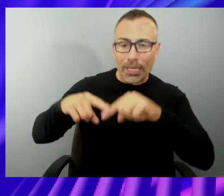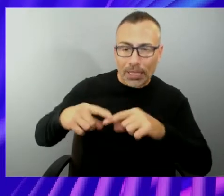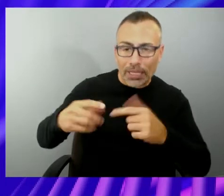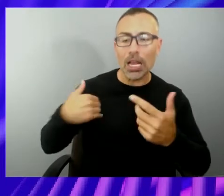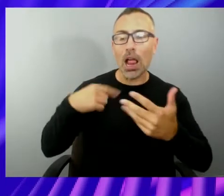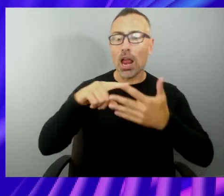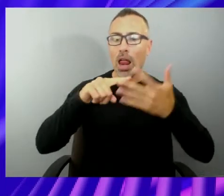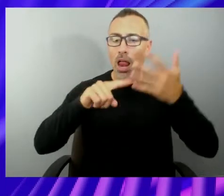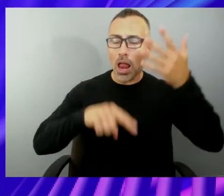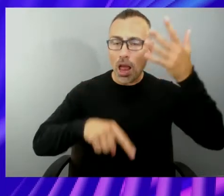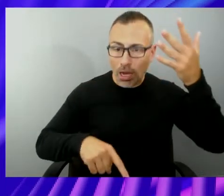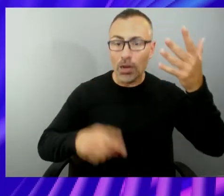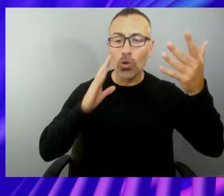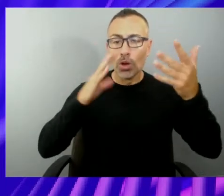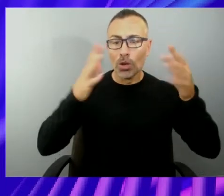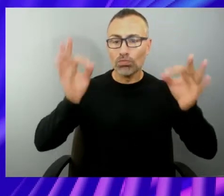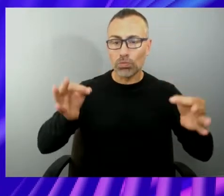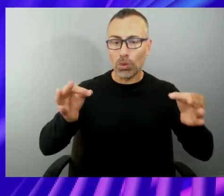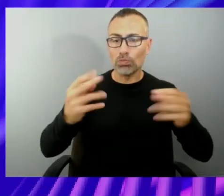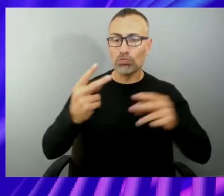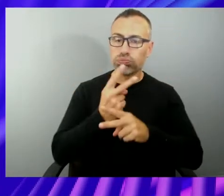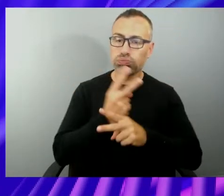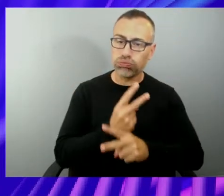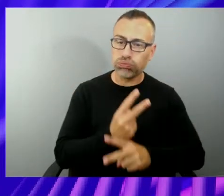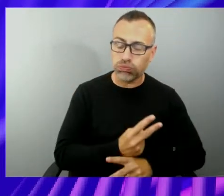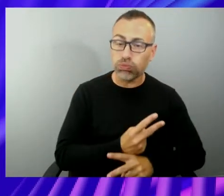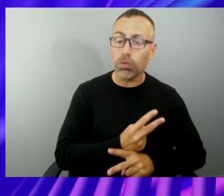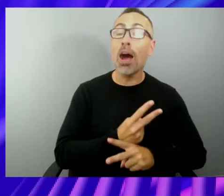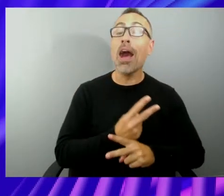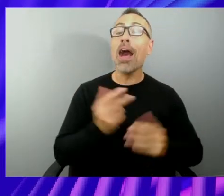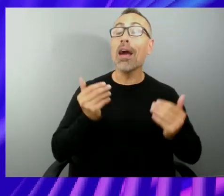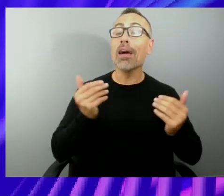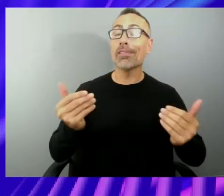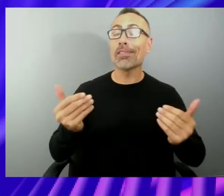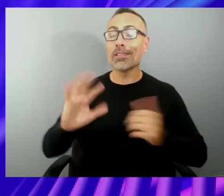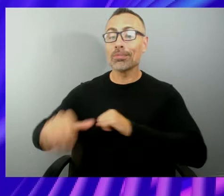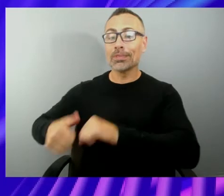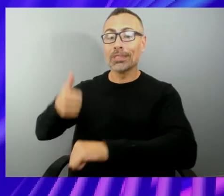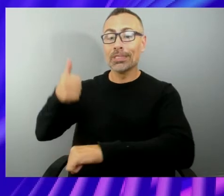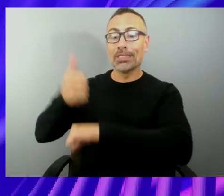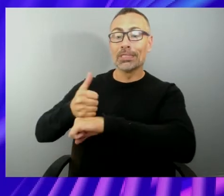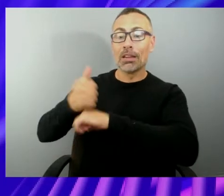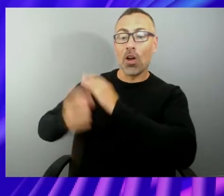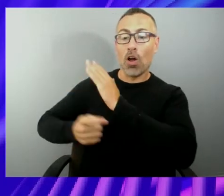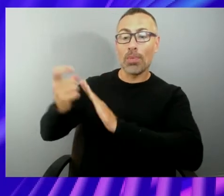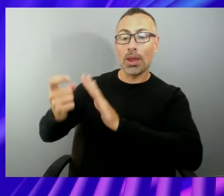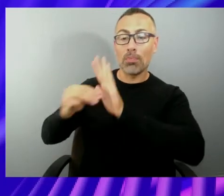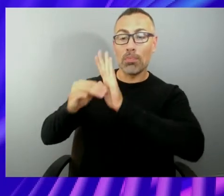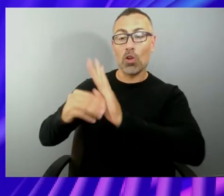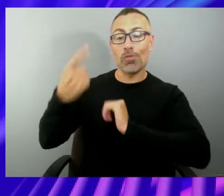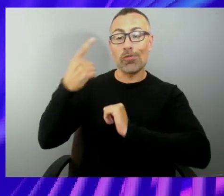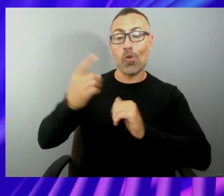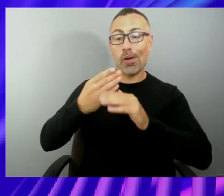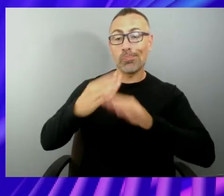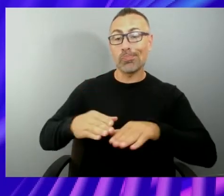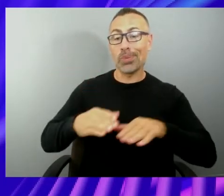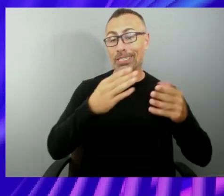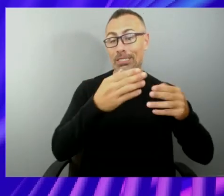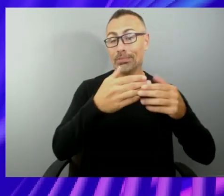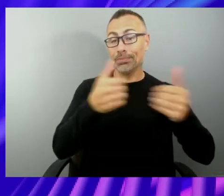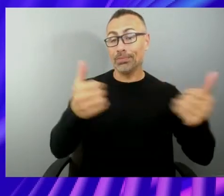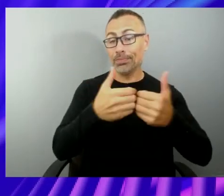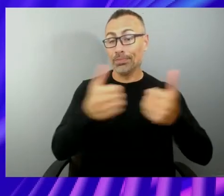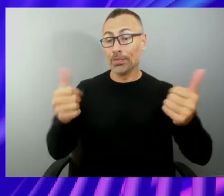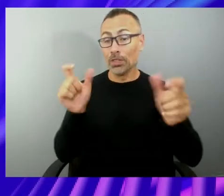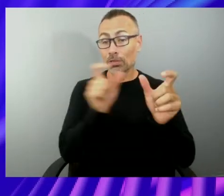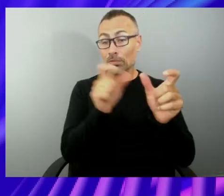that, it will basically run a automatic model partitioning algorithm to place the different